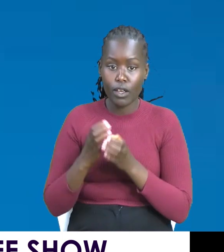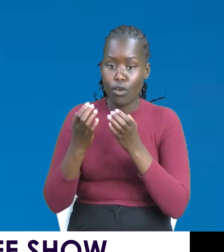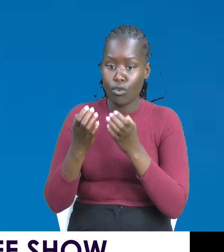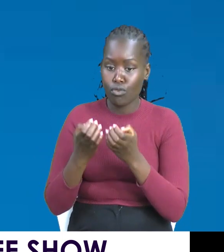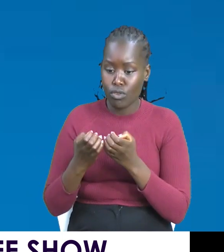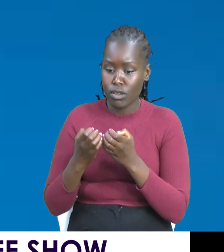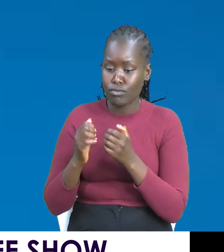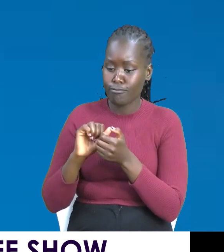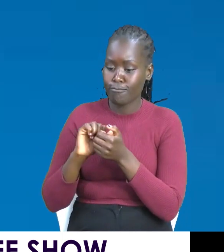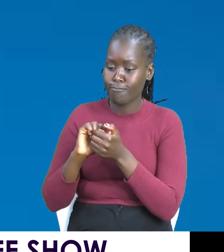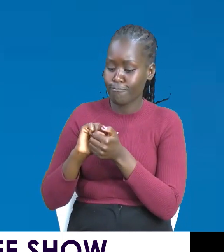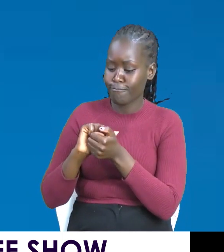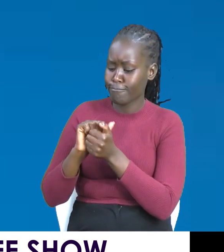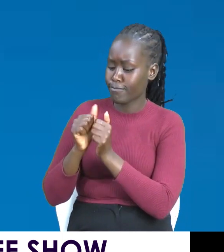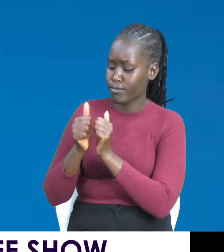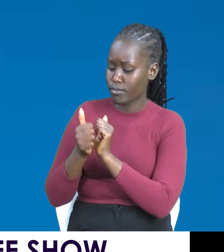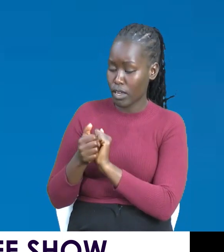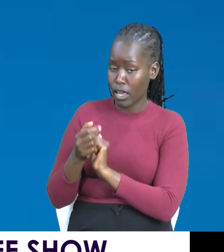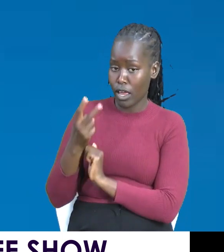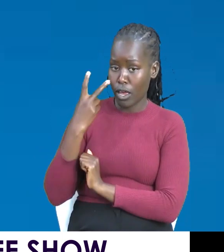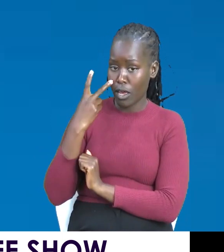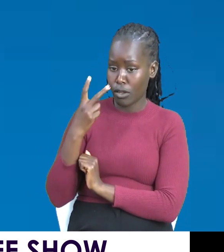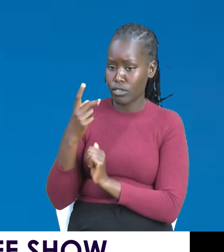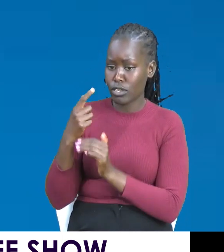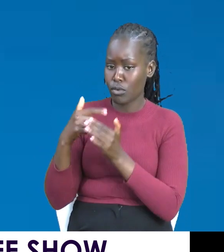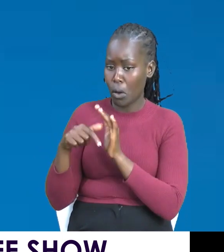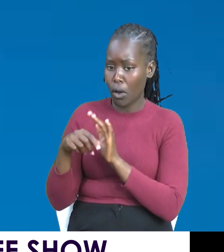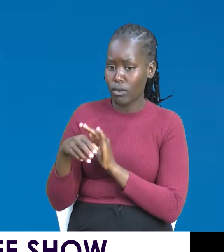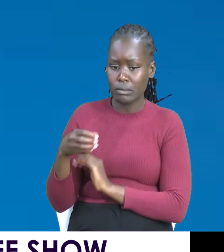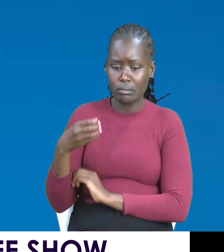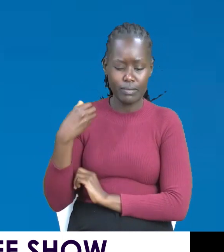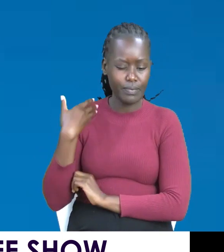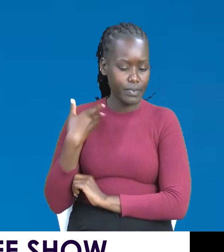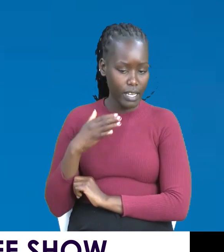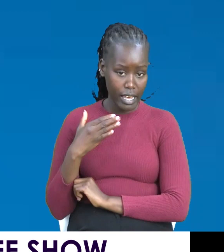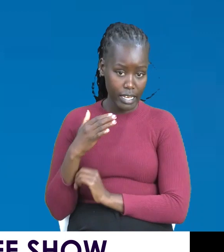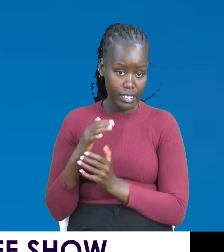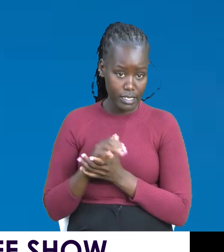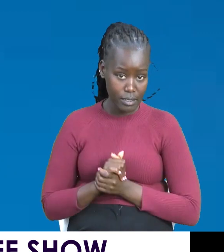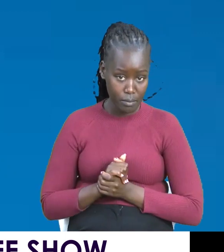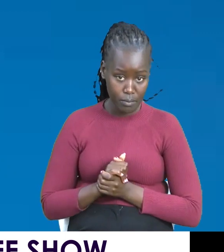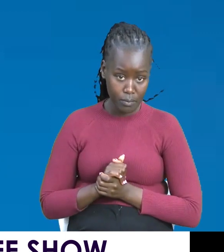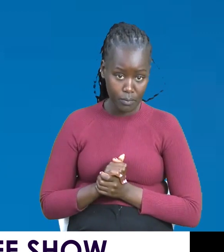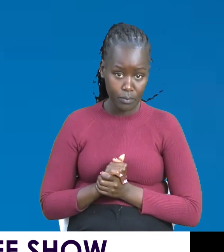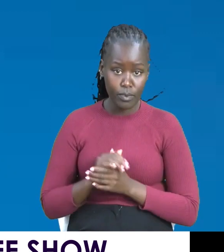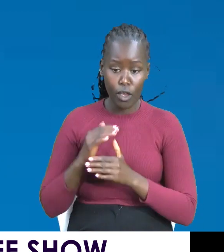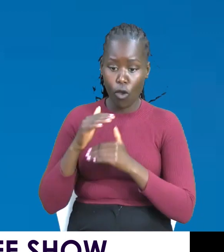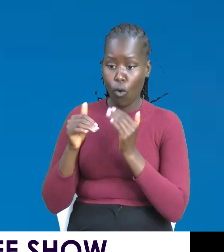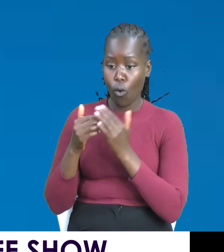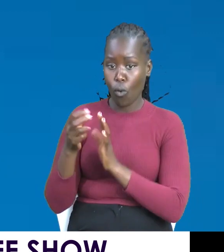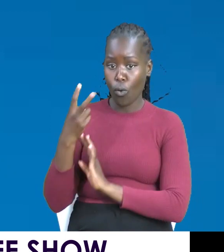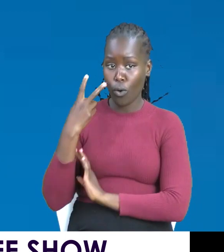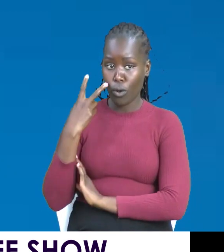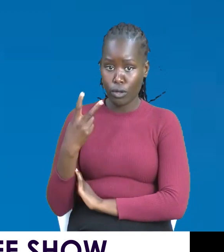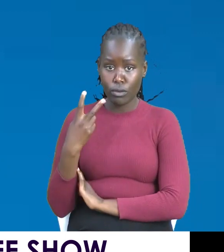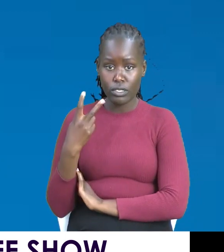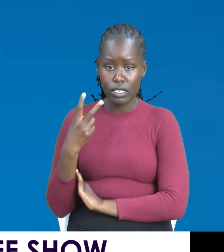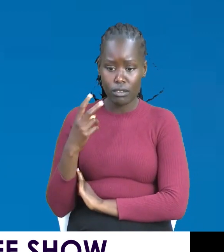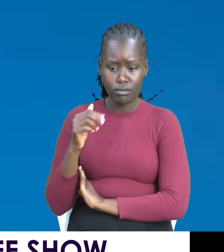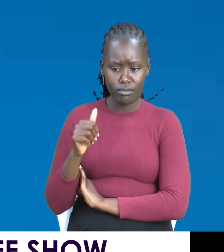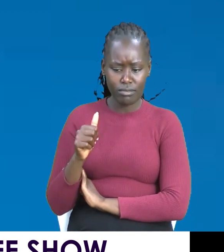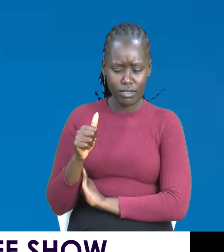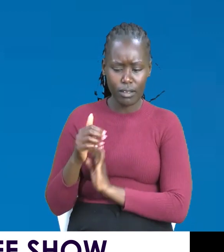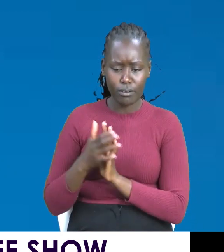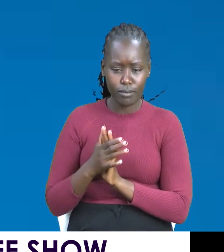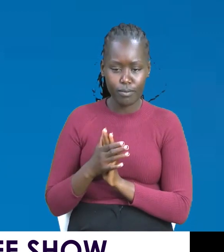turn around and all you see is hatred. All you see is vengeance. All you see is malice. All